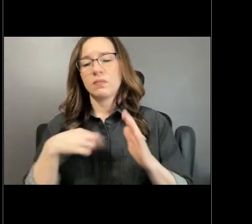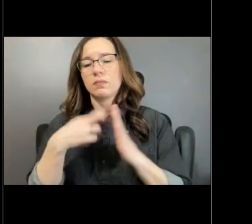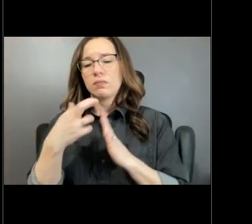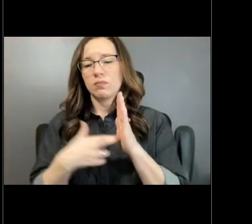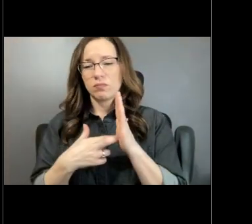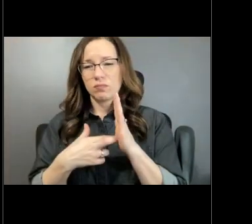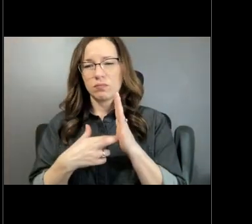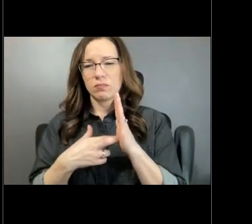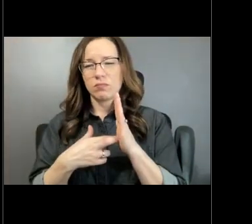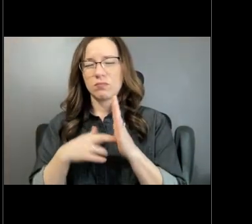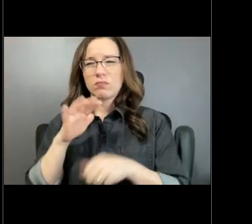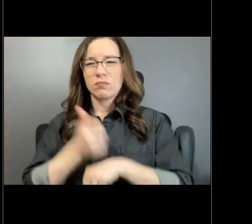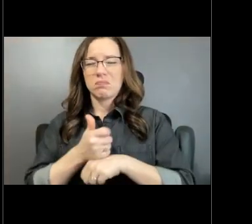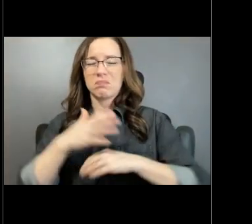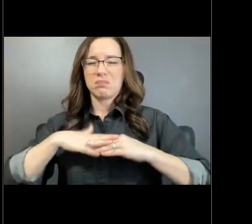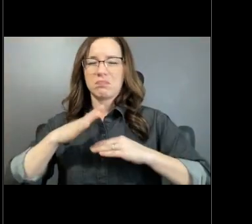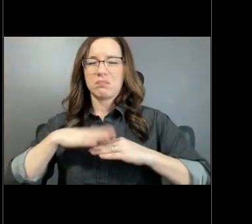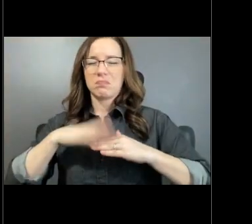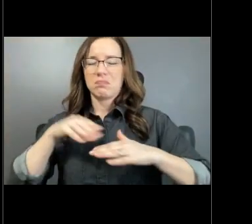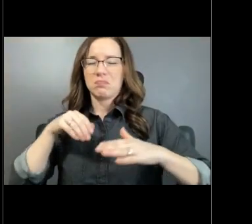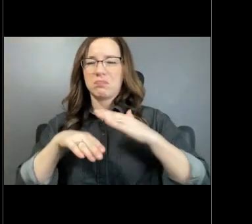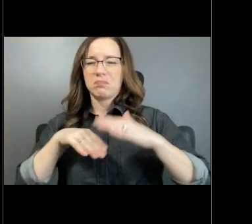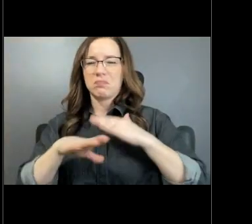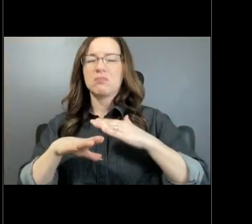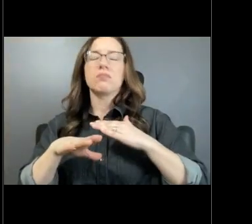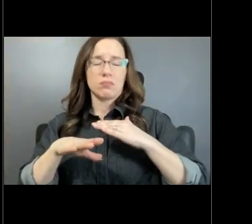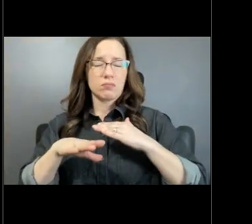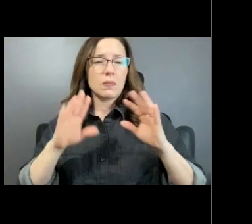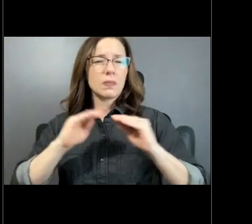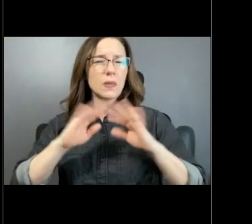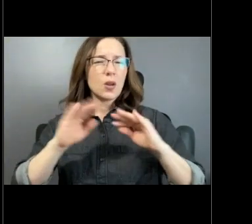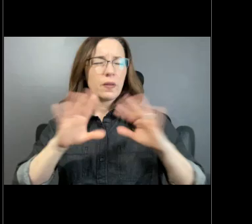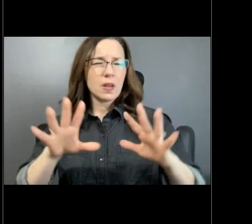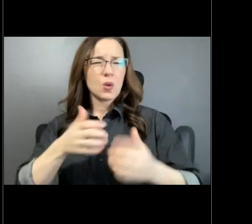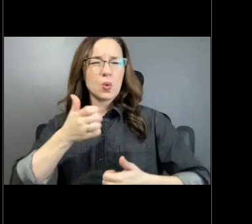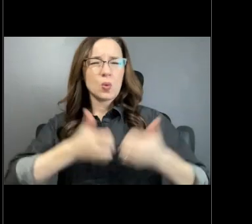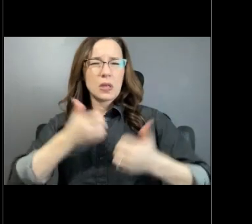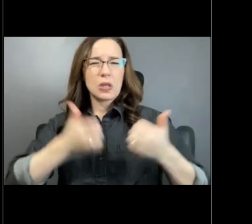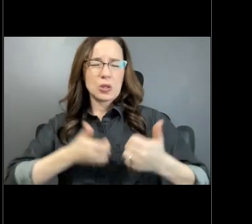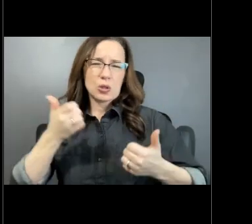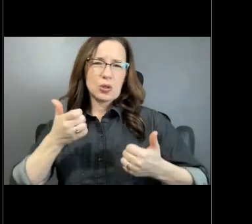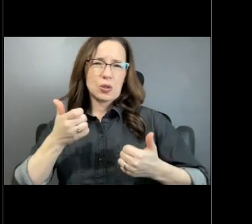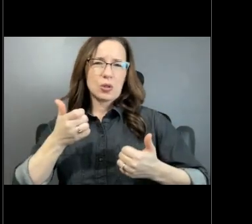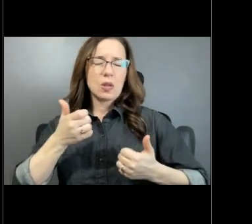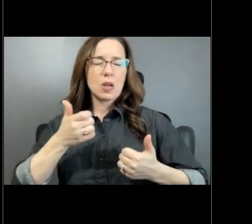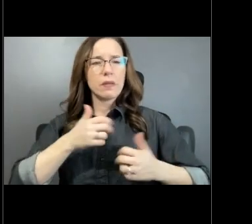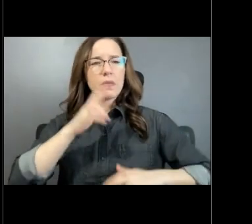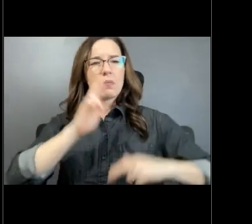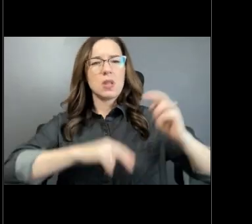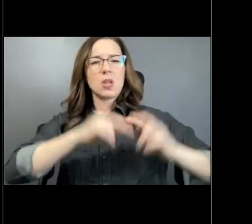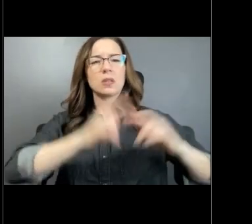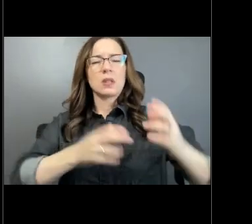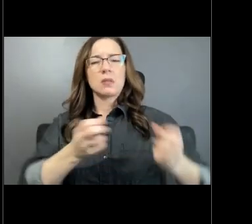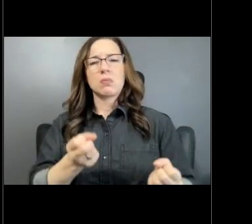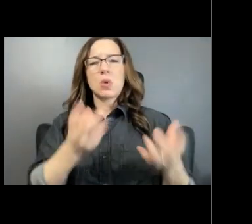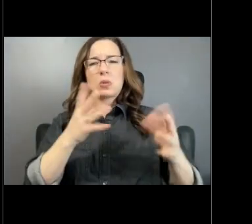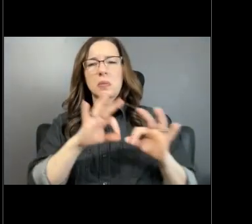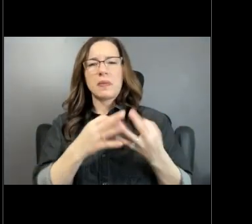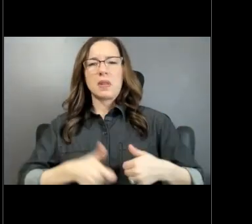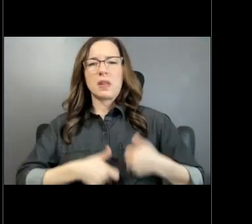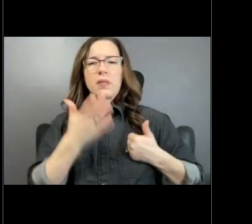of accessibility and clarified which areas of a multifamily development would have